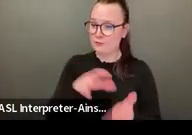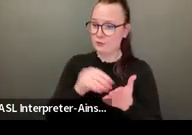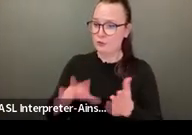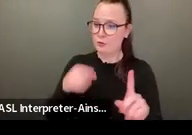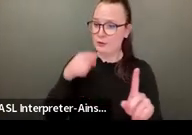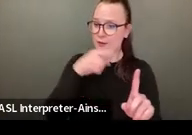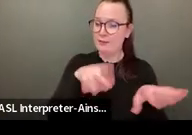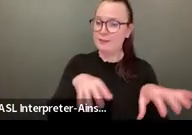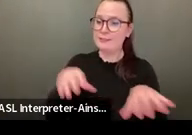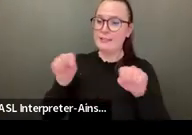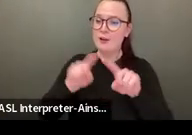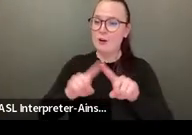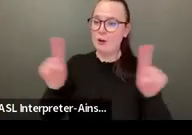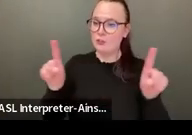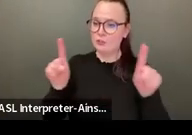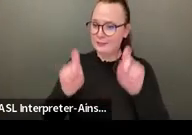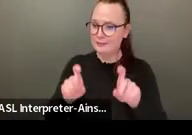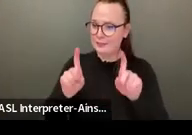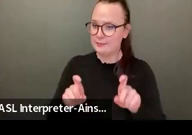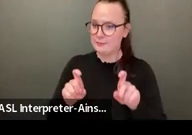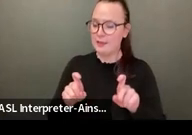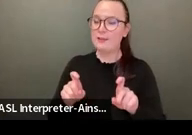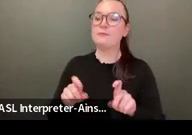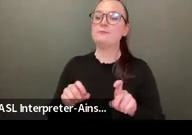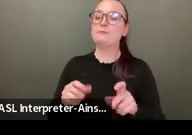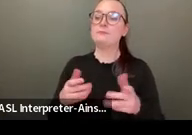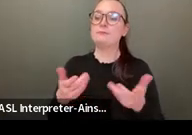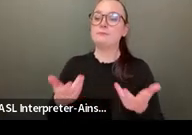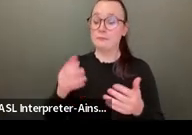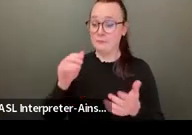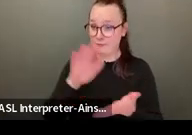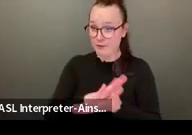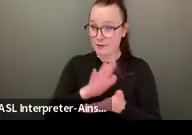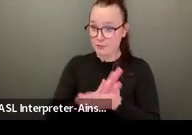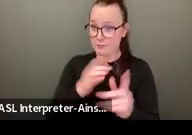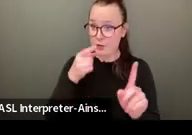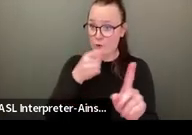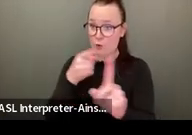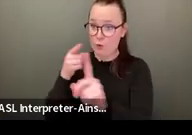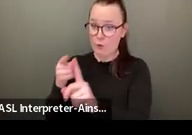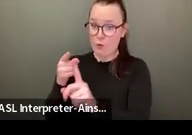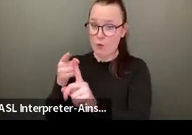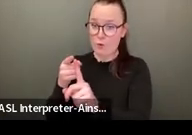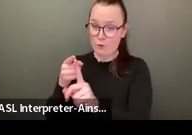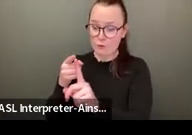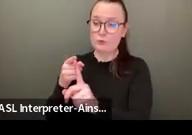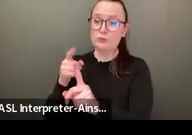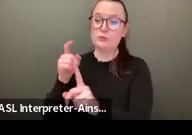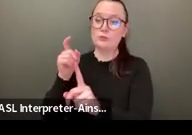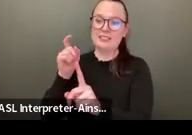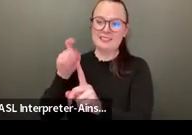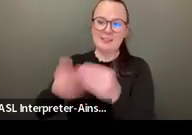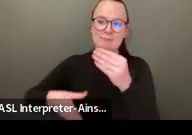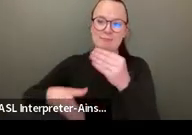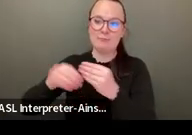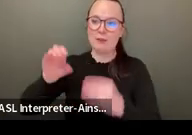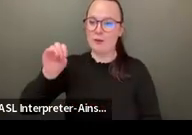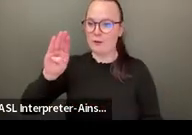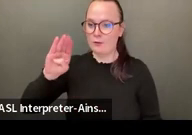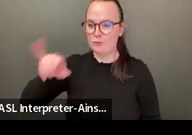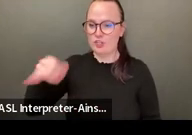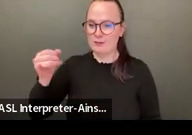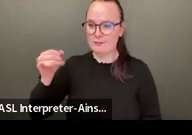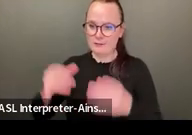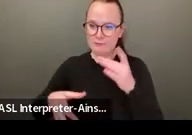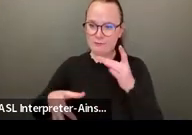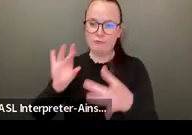the alternate assessment, the academic goals then need objectives. And those goals would